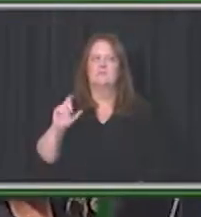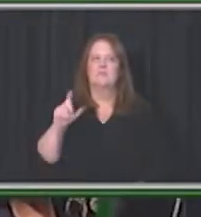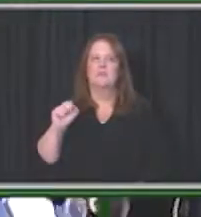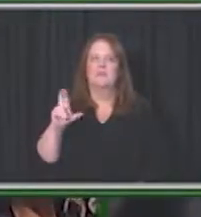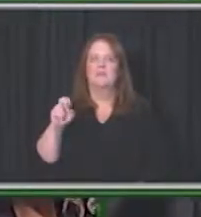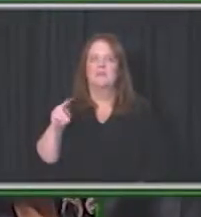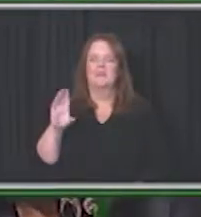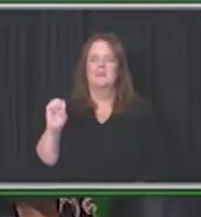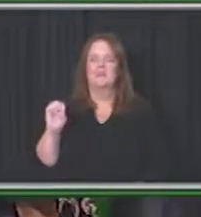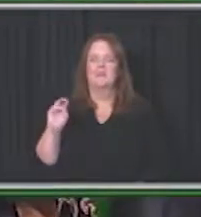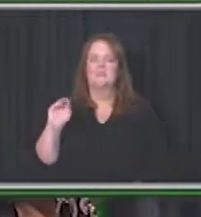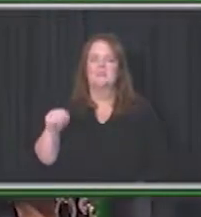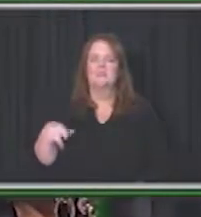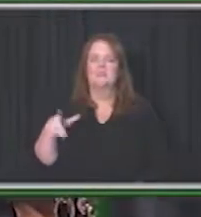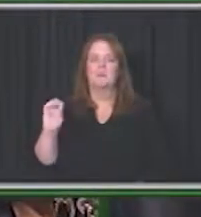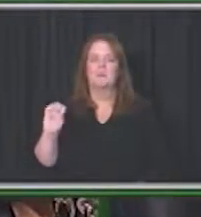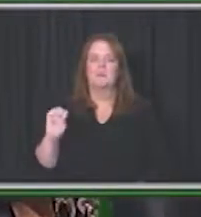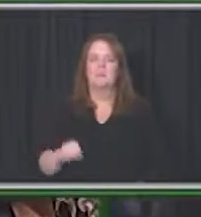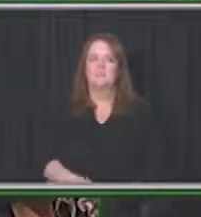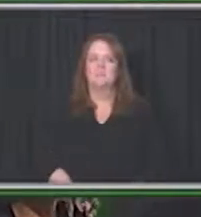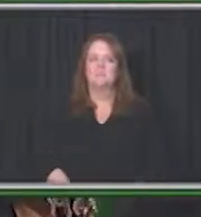Clarence Maple.